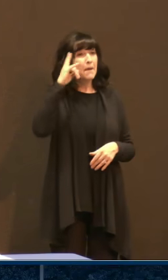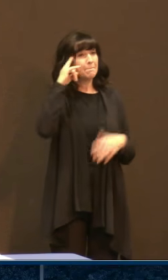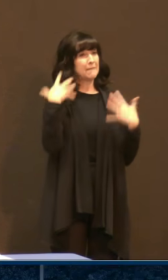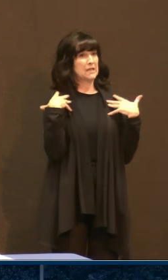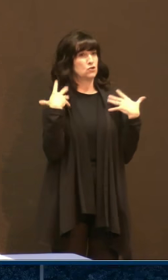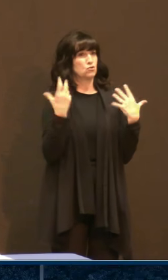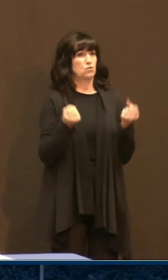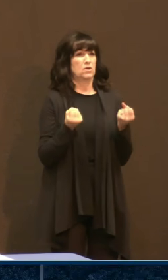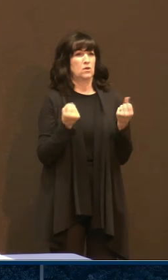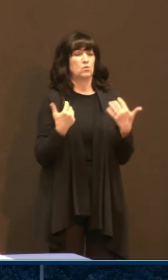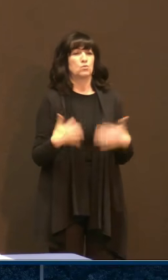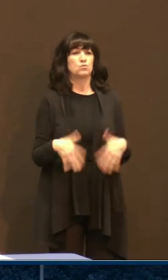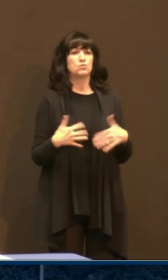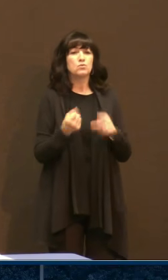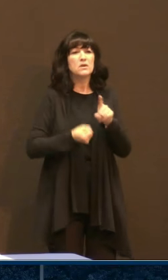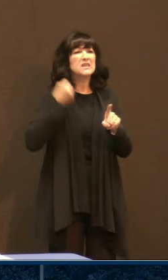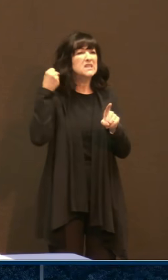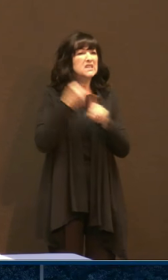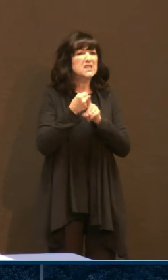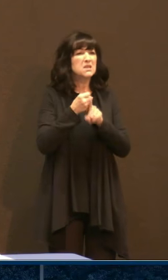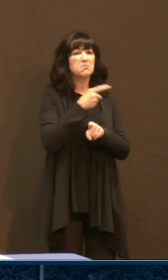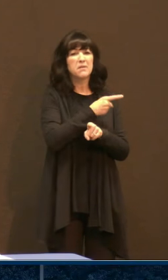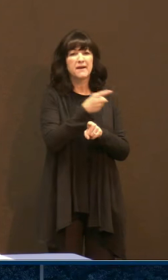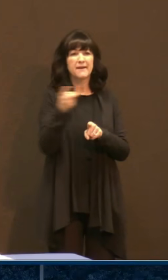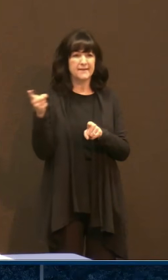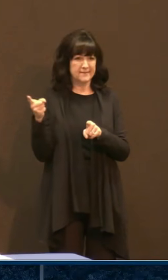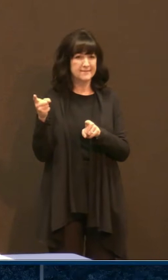families across the board, from people that have a loved one in the